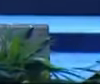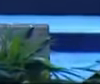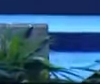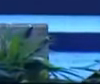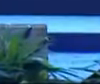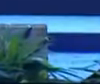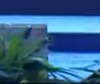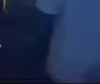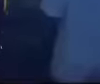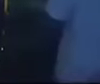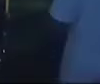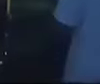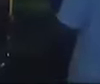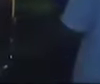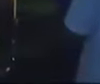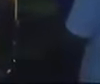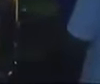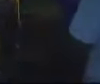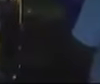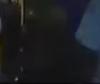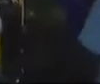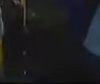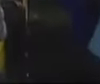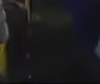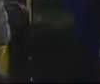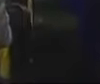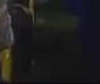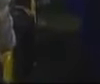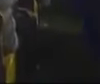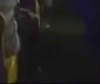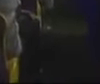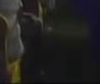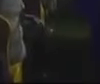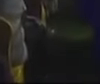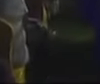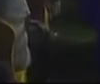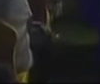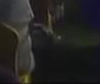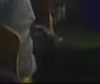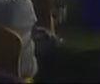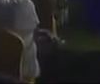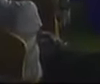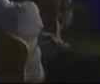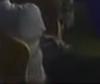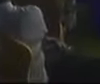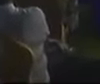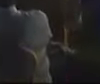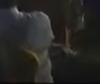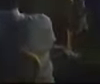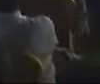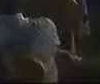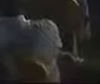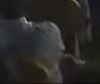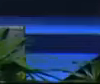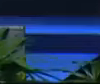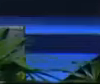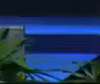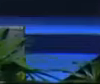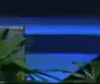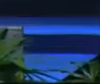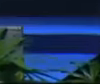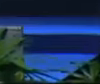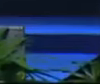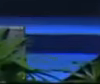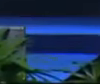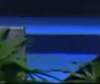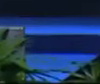of the Lord does not fall upon his mouth. They carried a seed and went to that man. Watch this. Prophets those days did not come